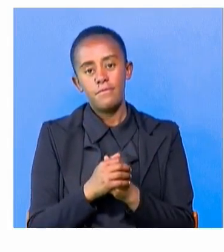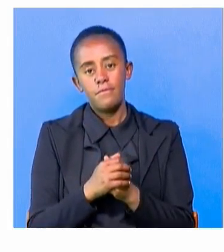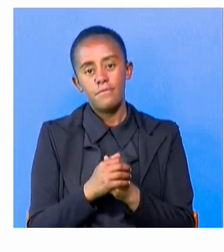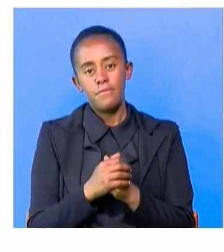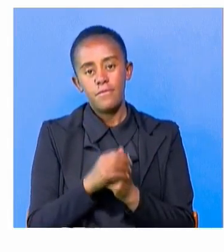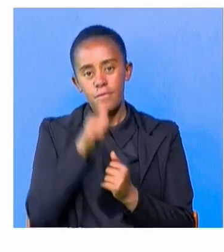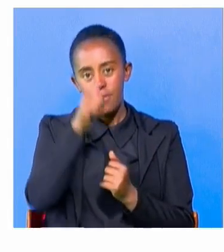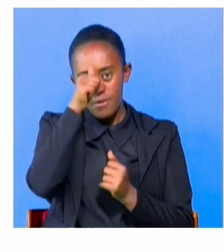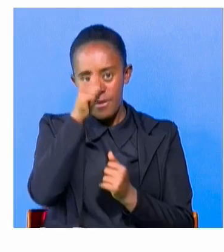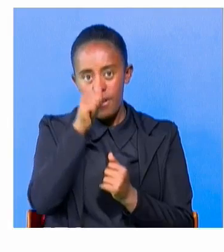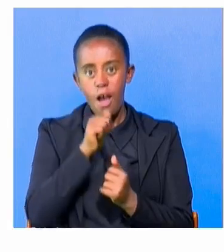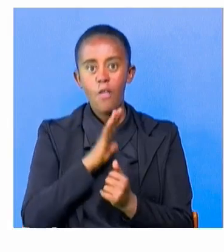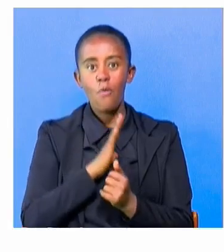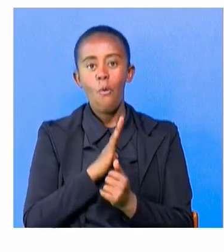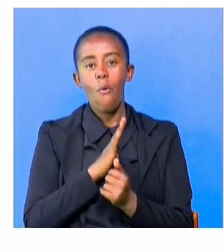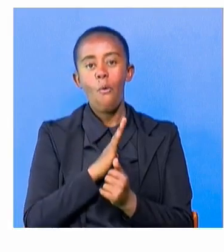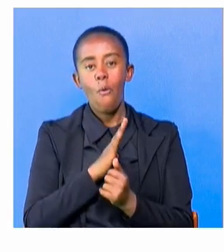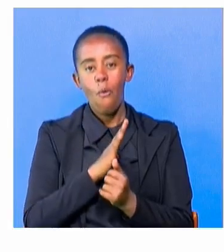Ato